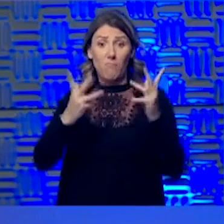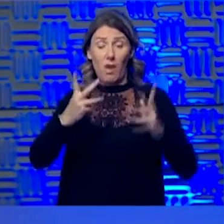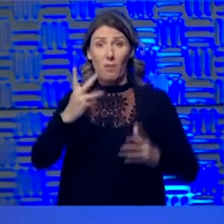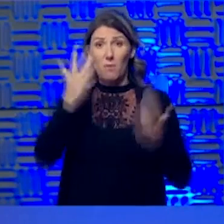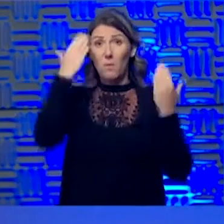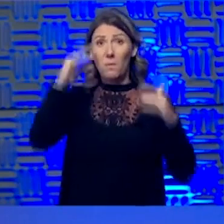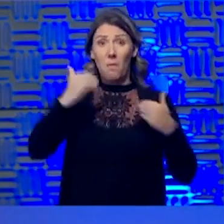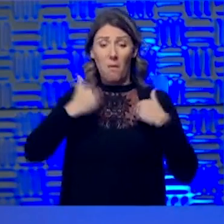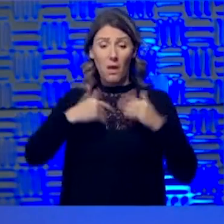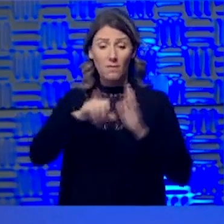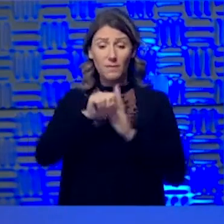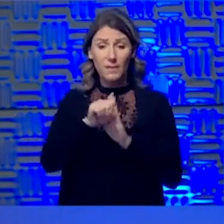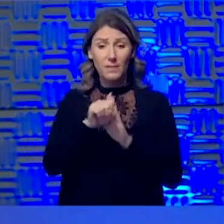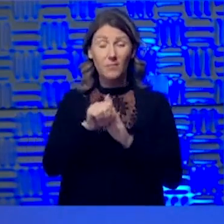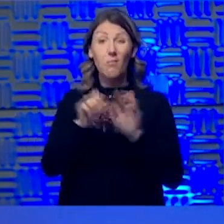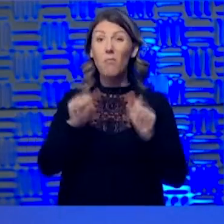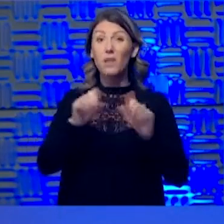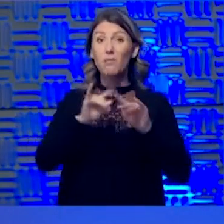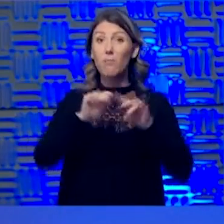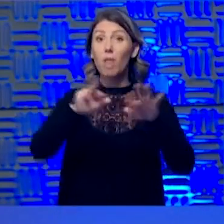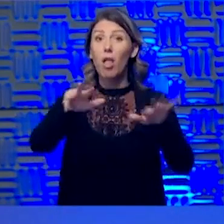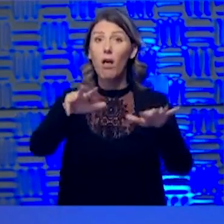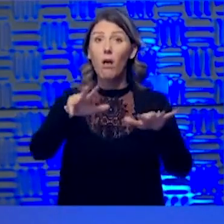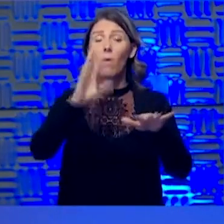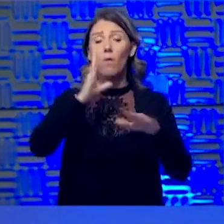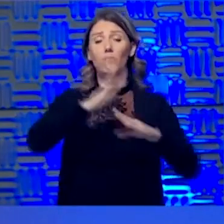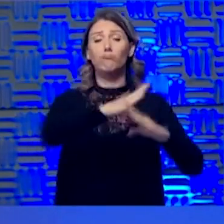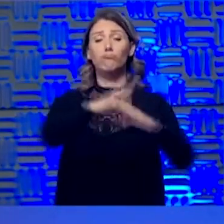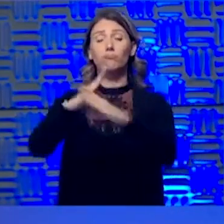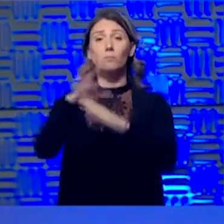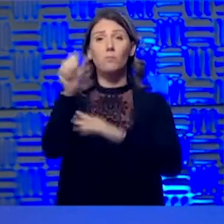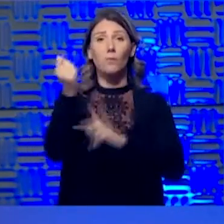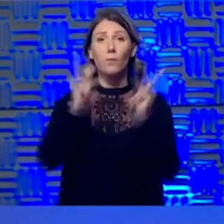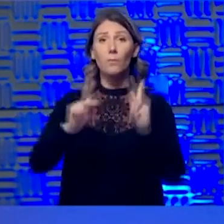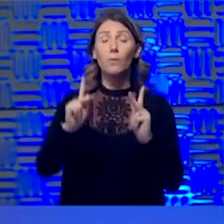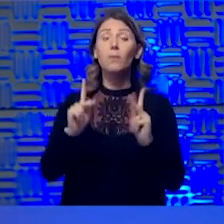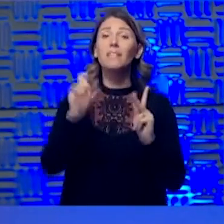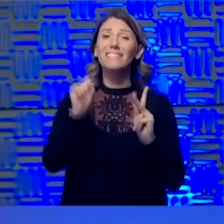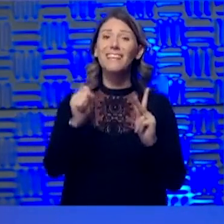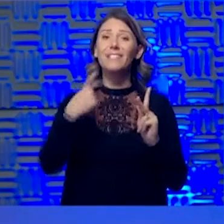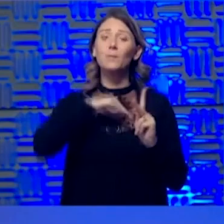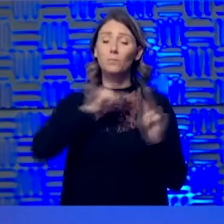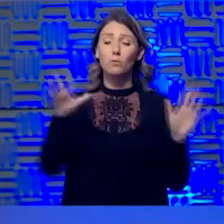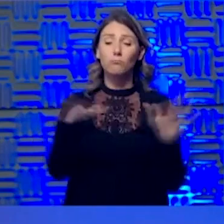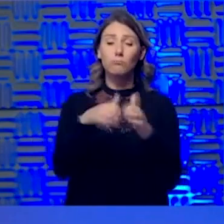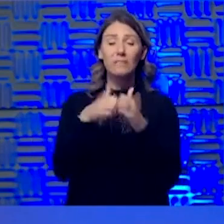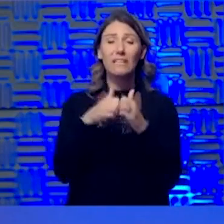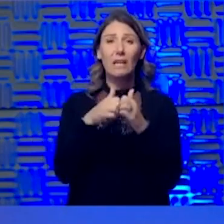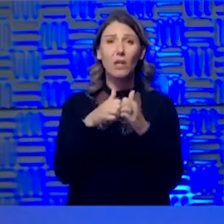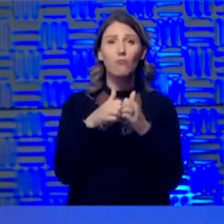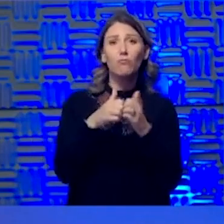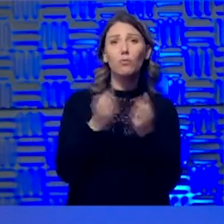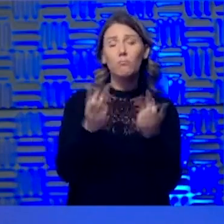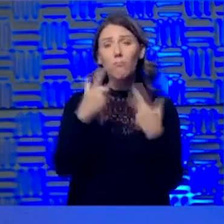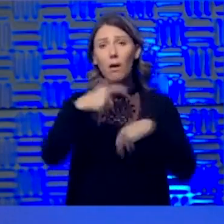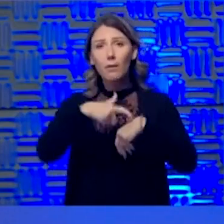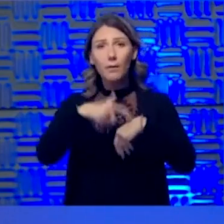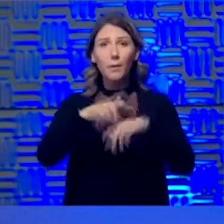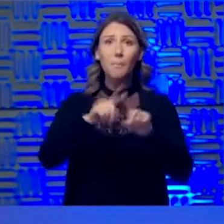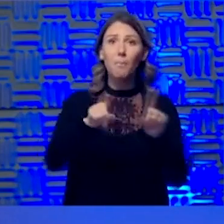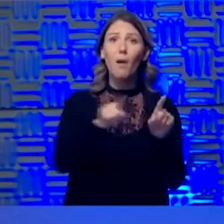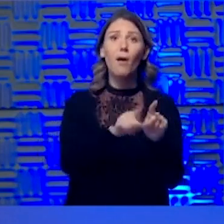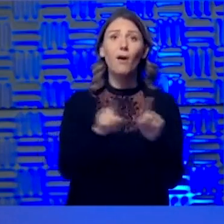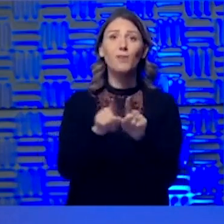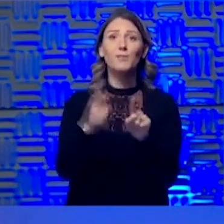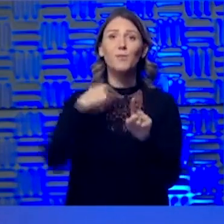be spreading the disease. So again, I think, yeah, we are together for some amount of time, but we are also